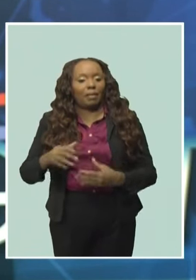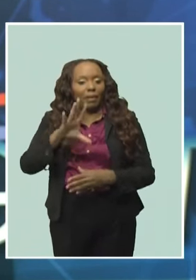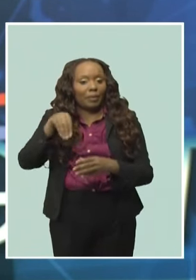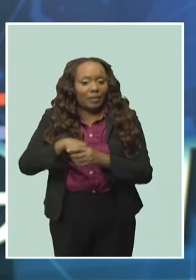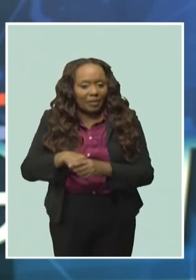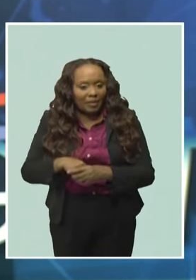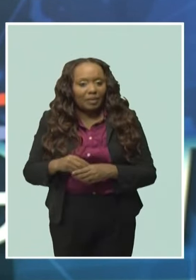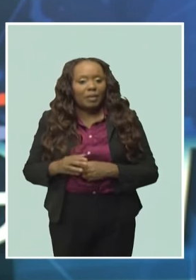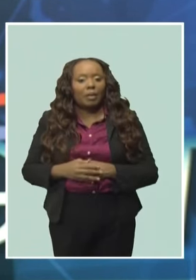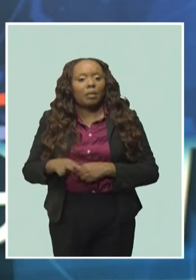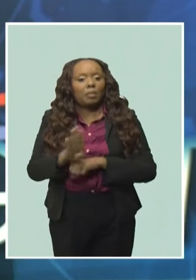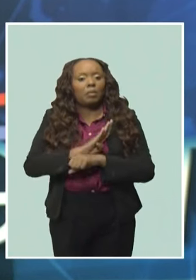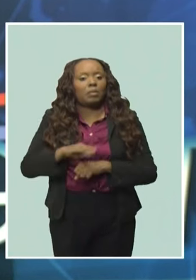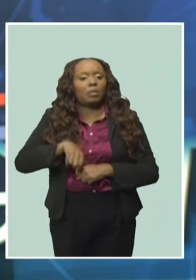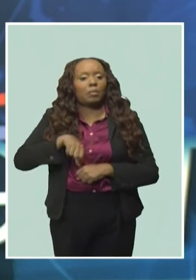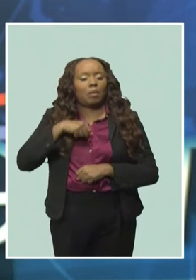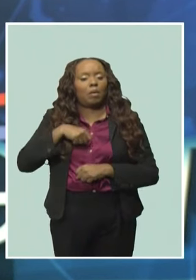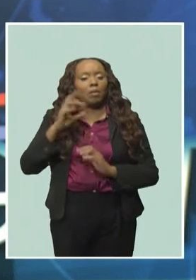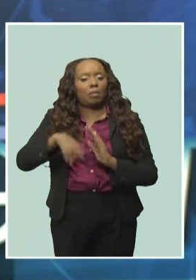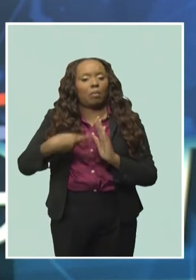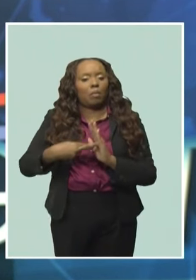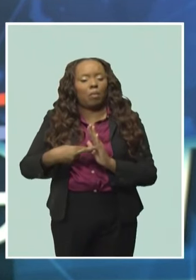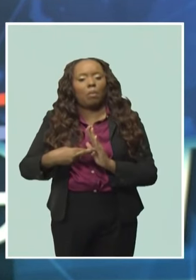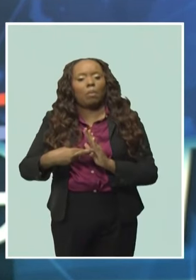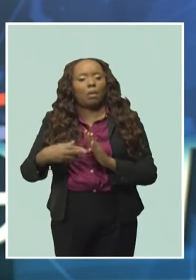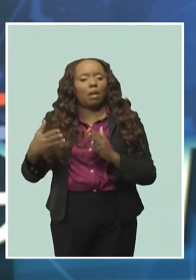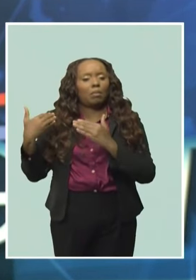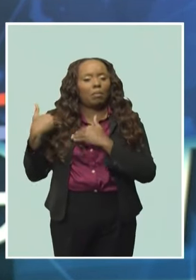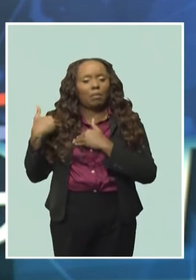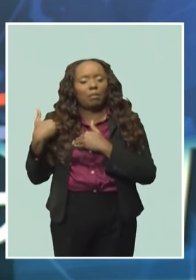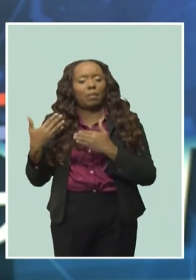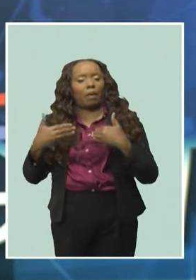says Barbados is proud of its role of its female leaders.